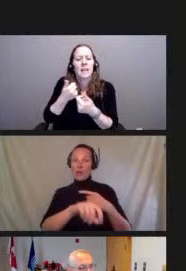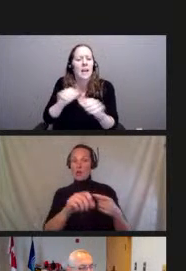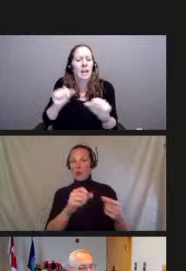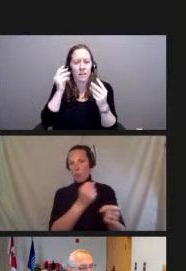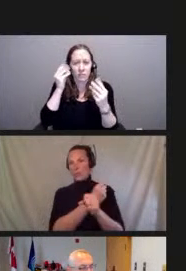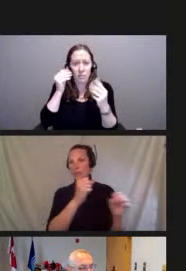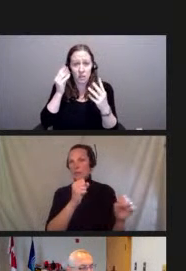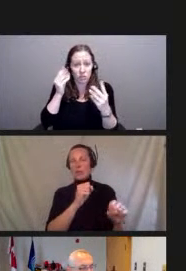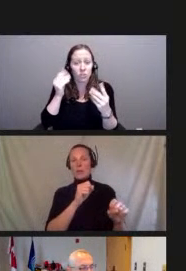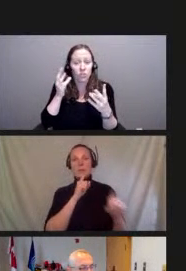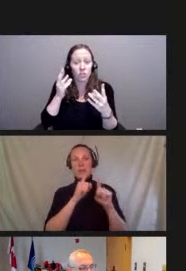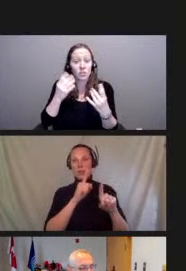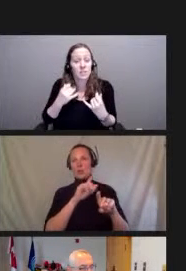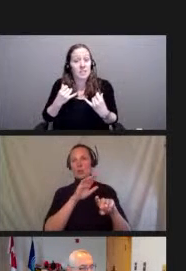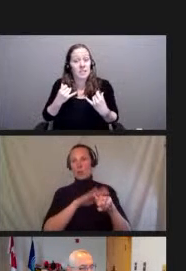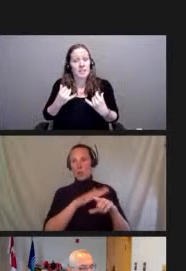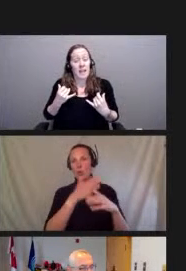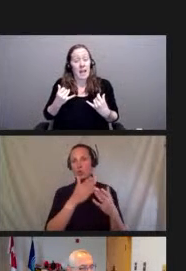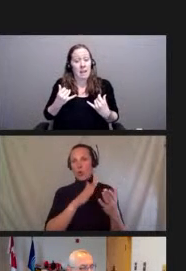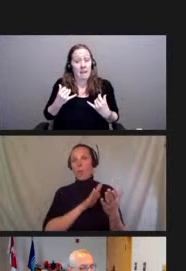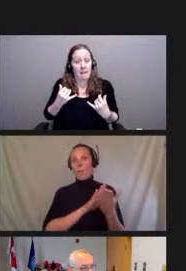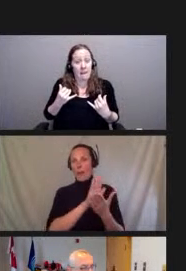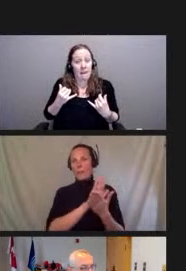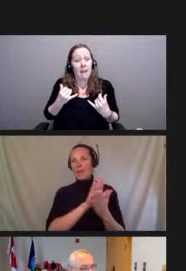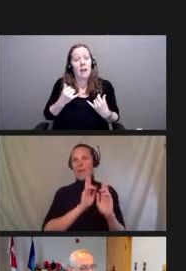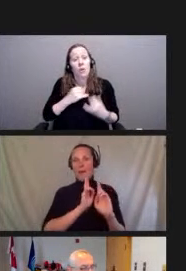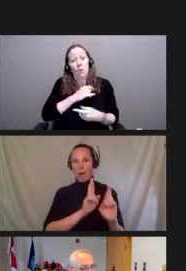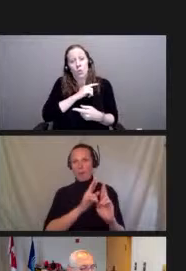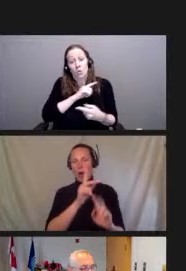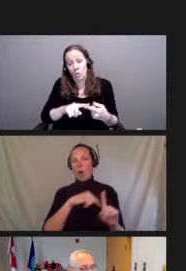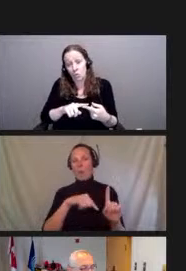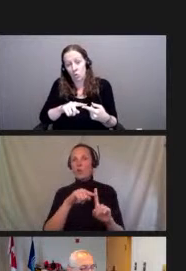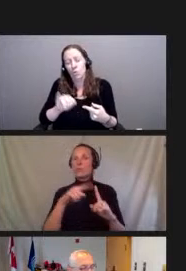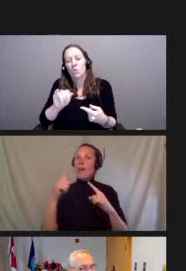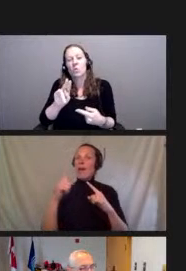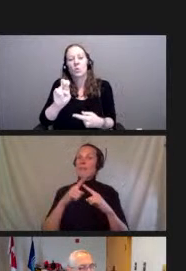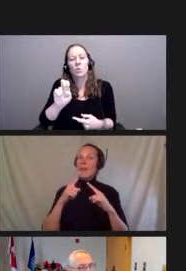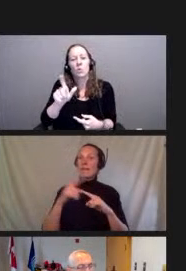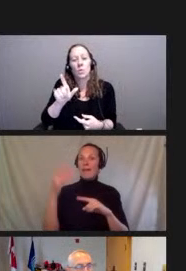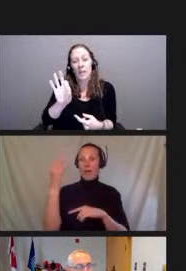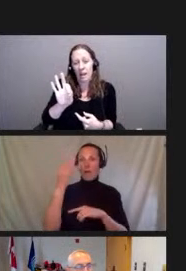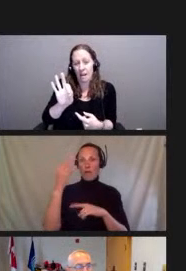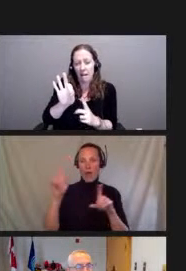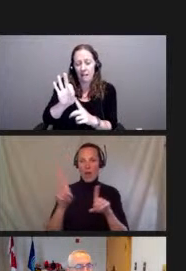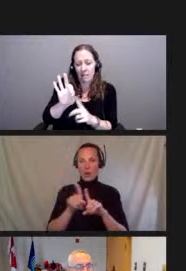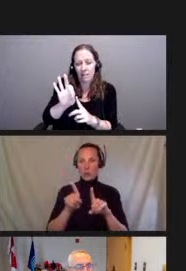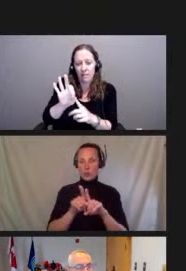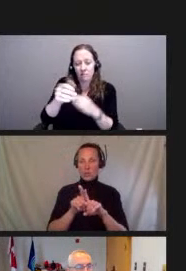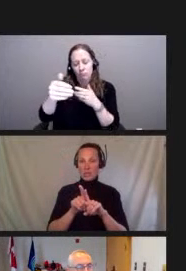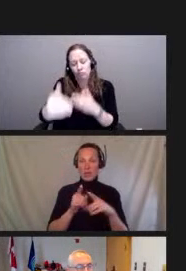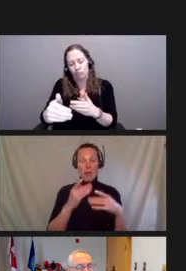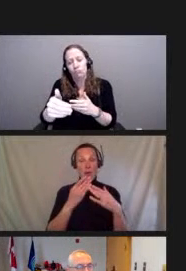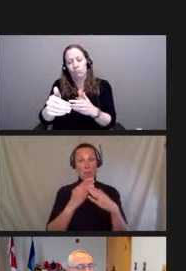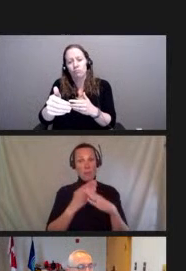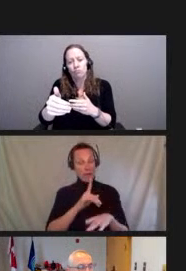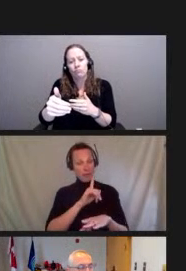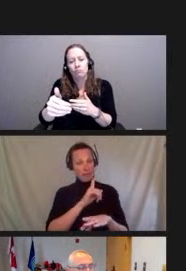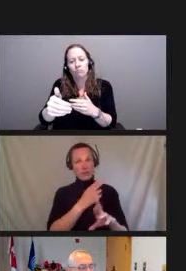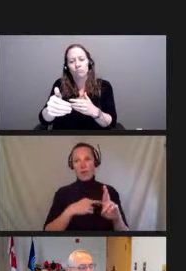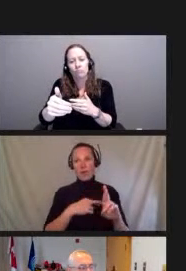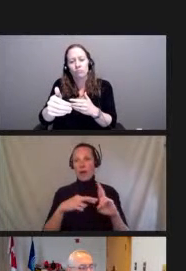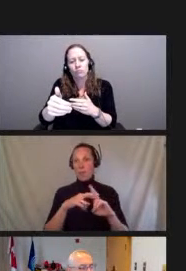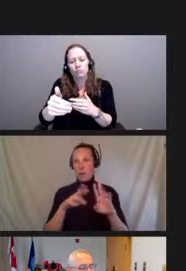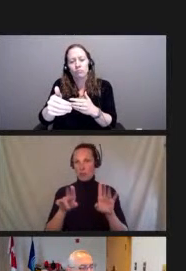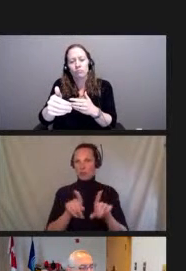council between today's technical briefing and the lead up to committee on June 29th. And of course, we'll available